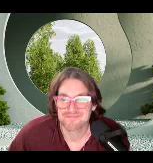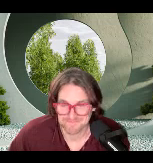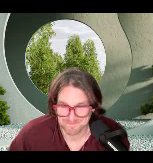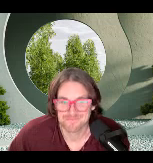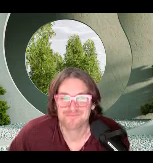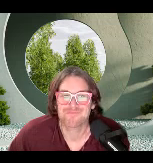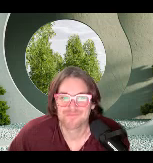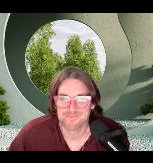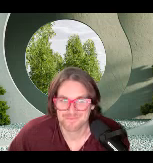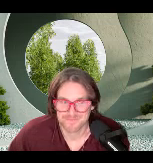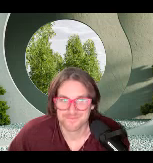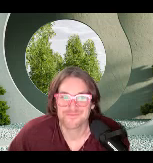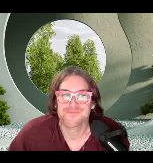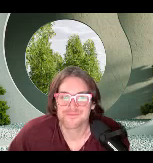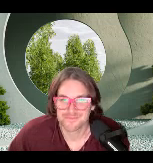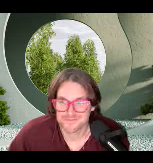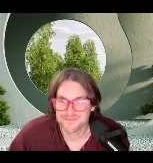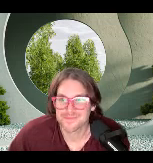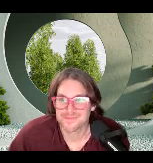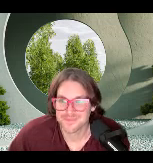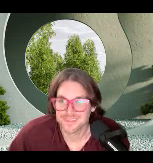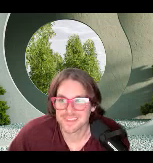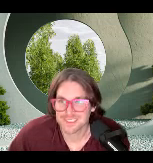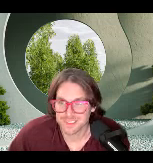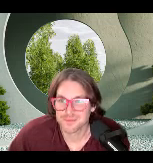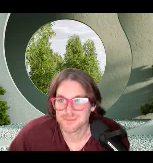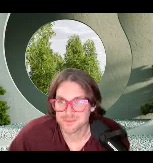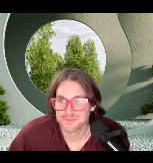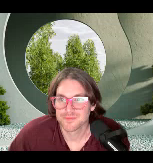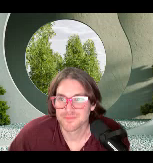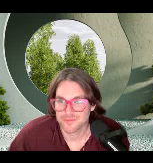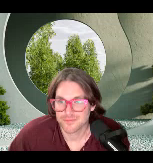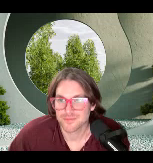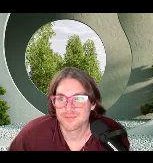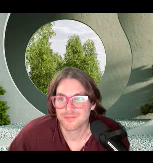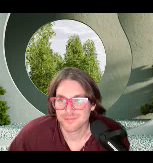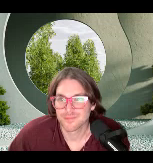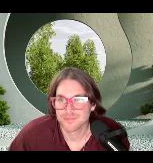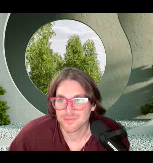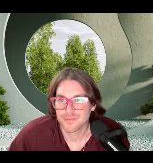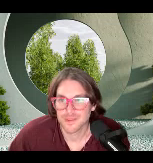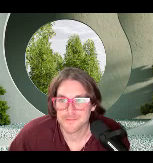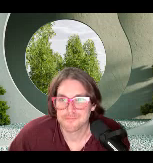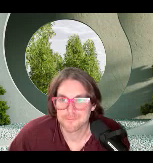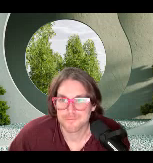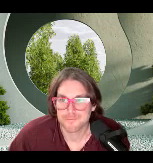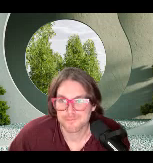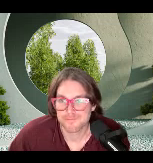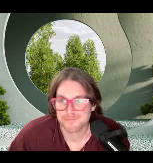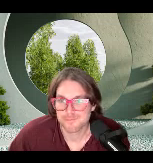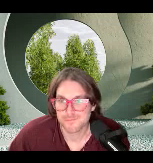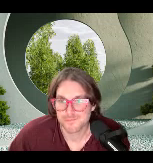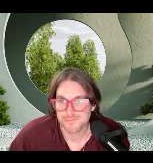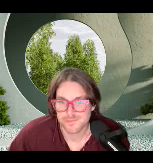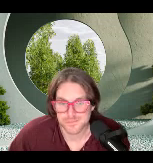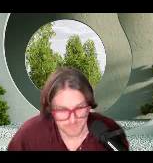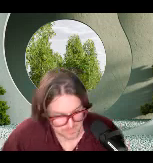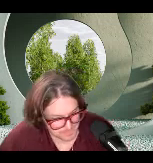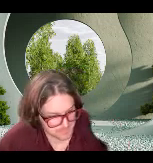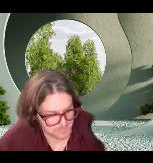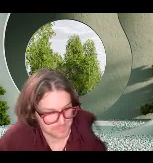be there. So that is one instance on a reference page or in an in-text citation, you would still want to put that full link